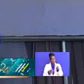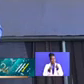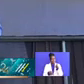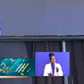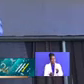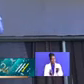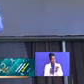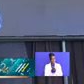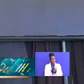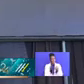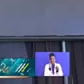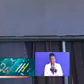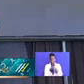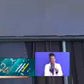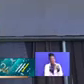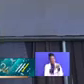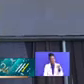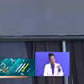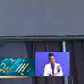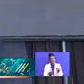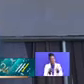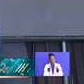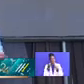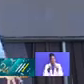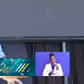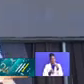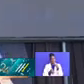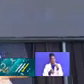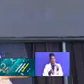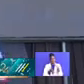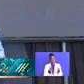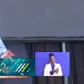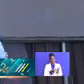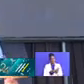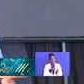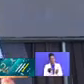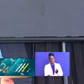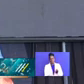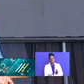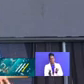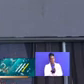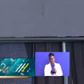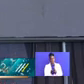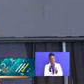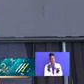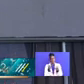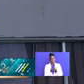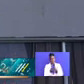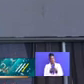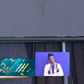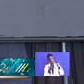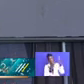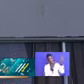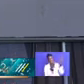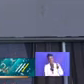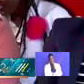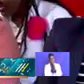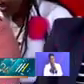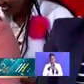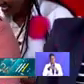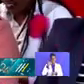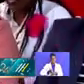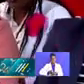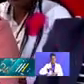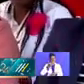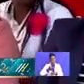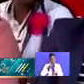it and etc etc but at the end she will drop some money at the wooden God as a sacrifice and every now